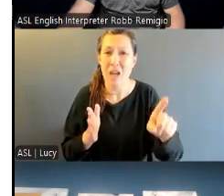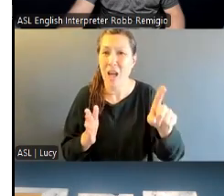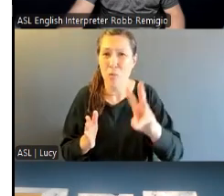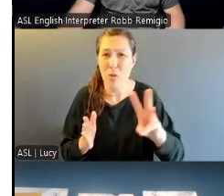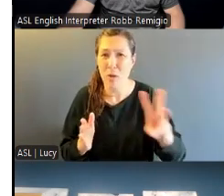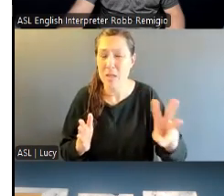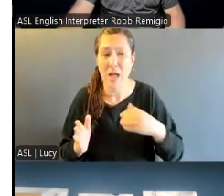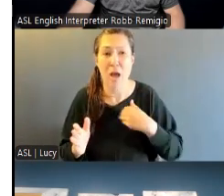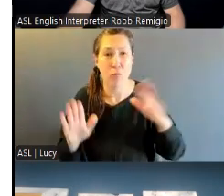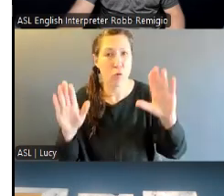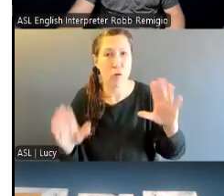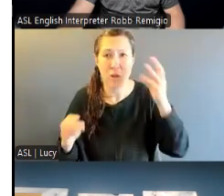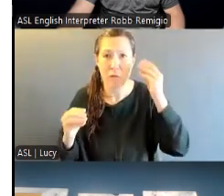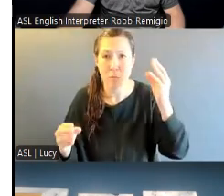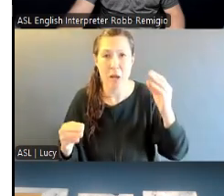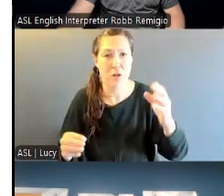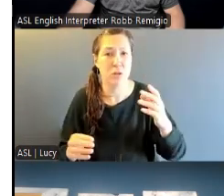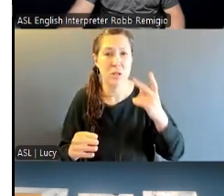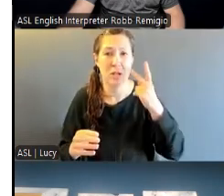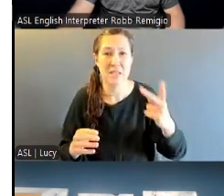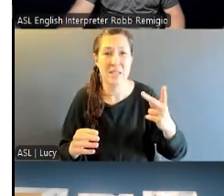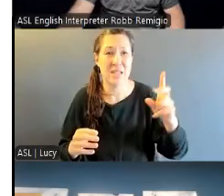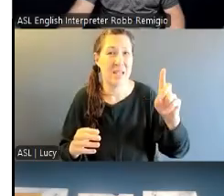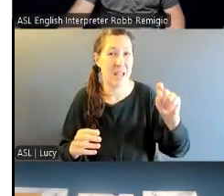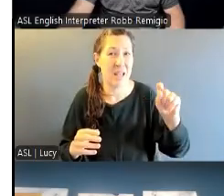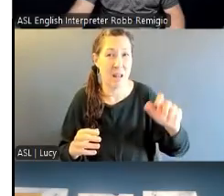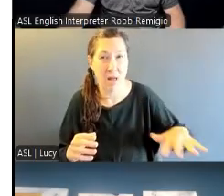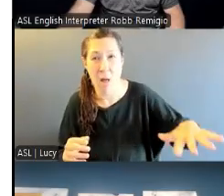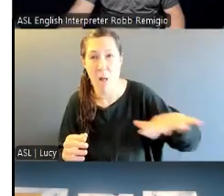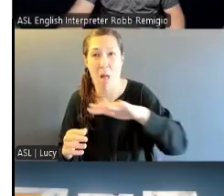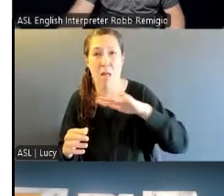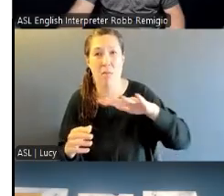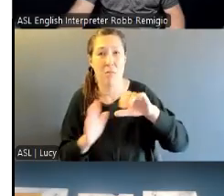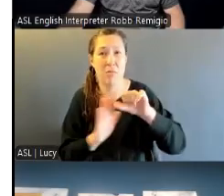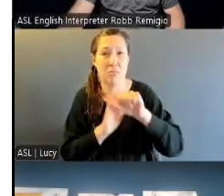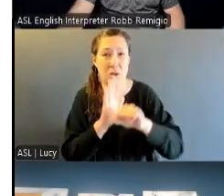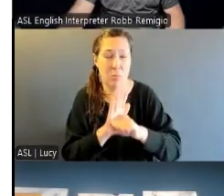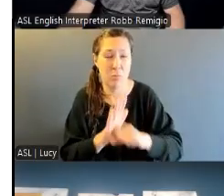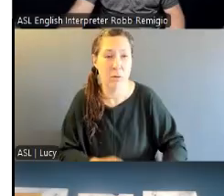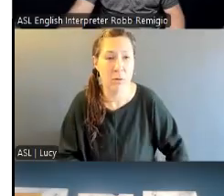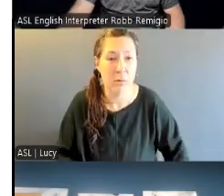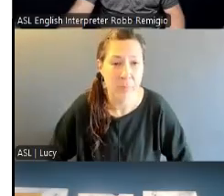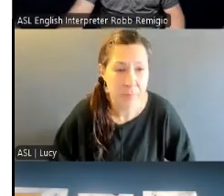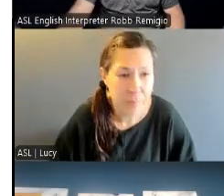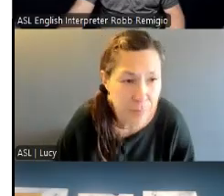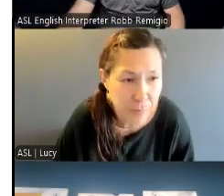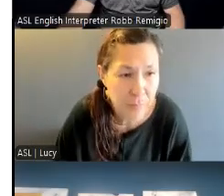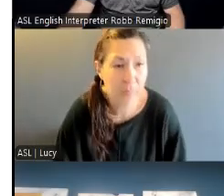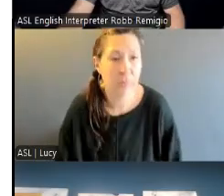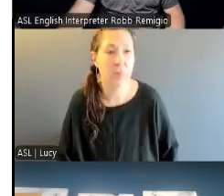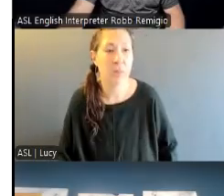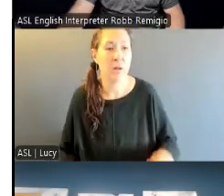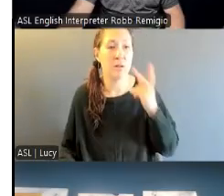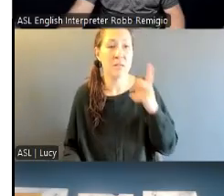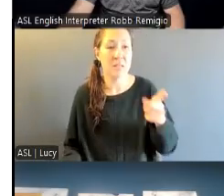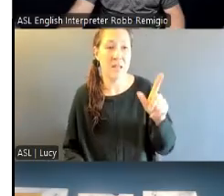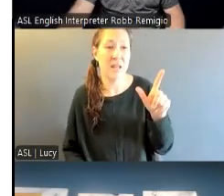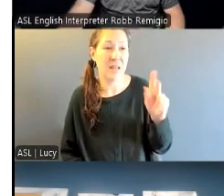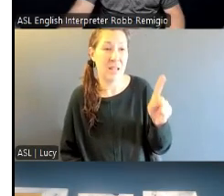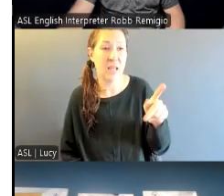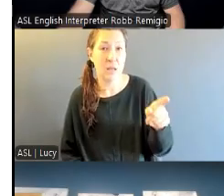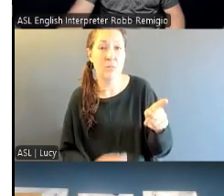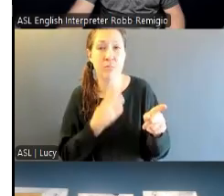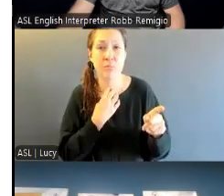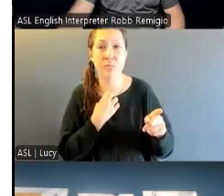data from across the Commonwealth too. You'll also see featured in the lower left a link, and this will be part of the slides